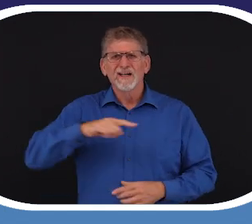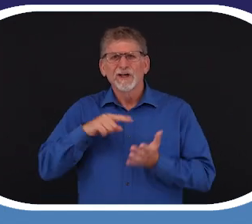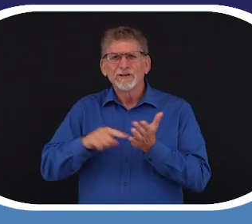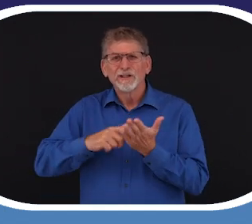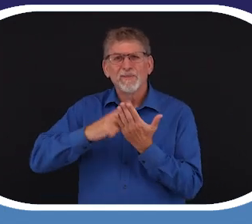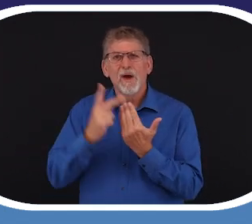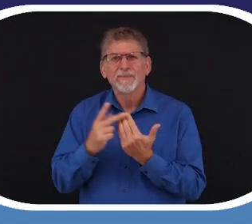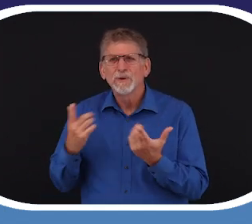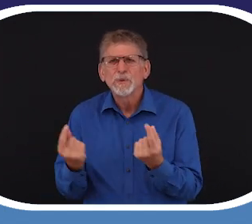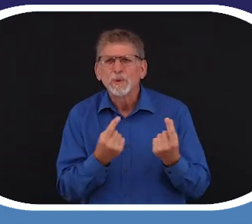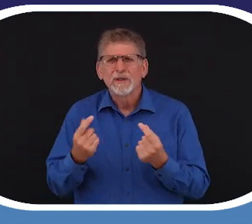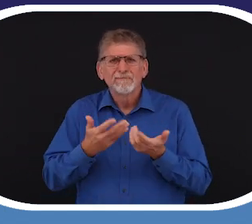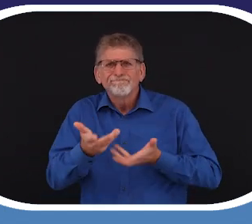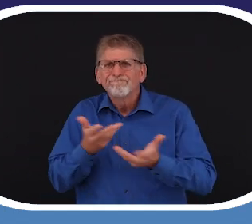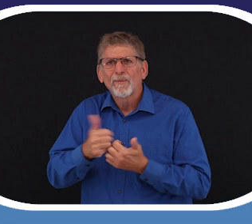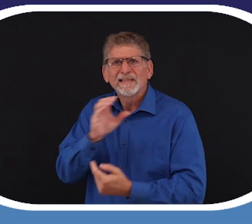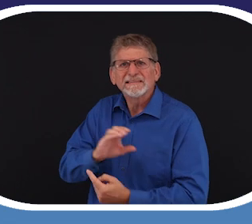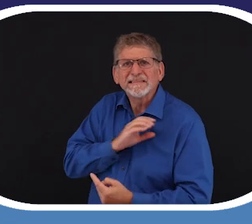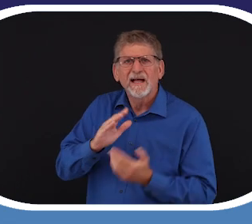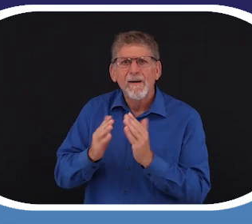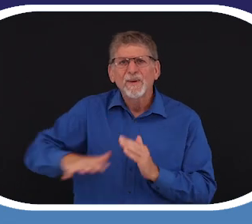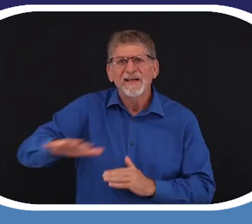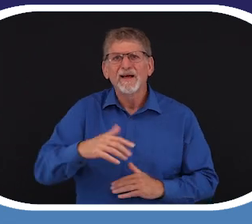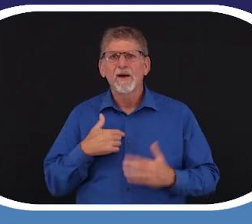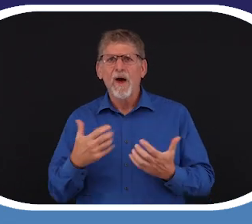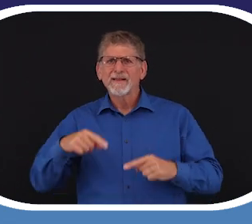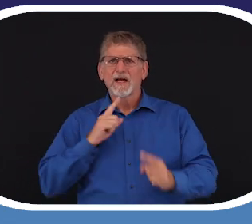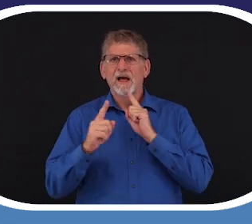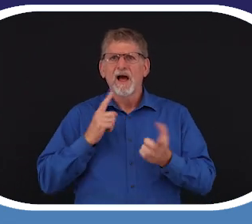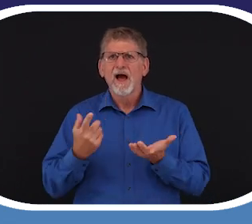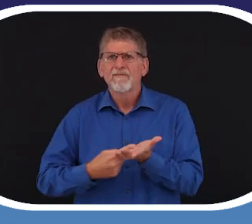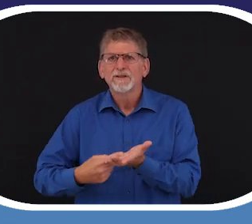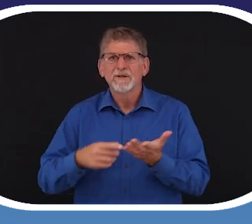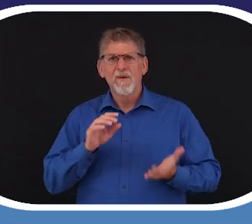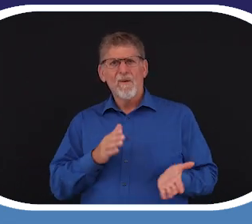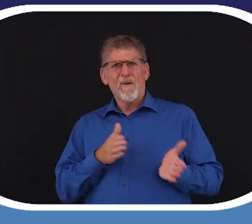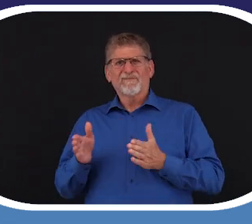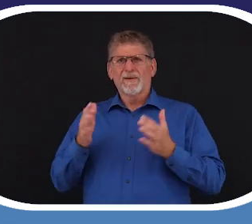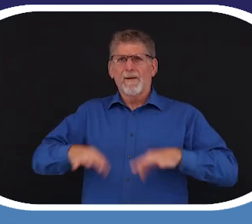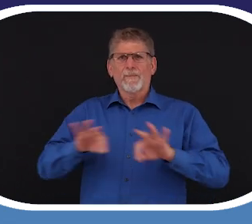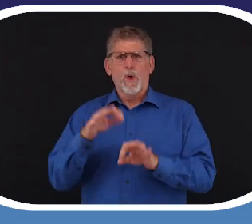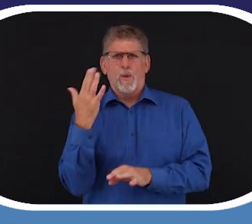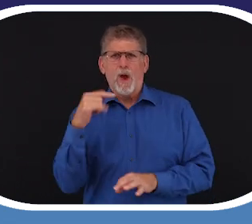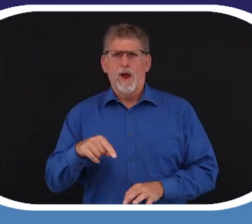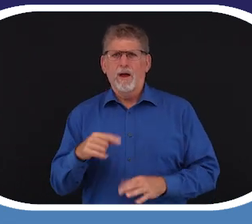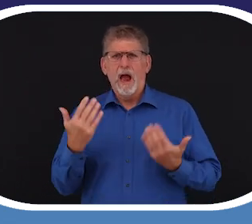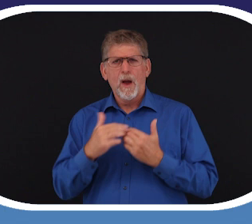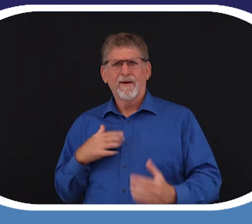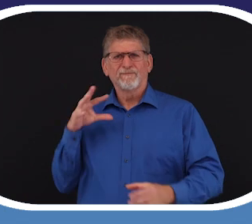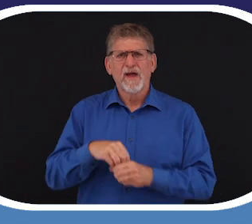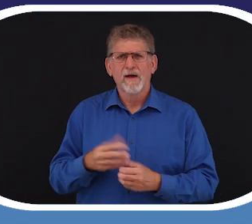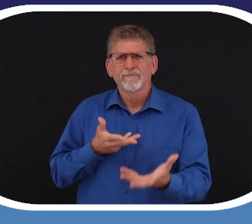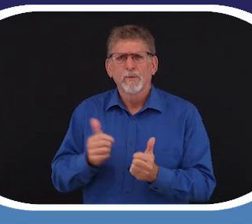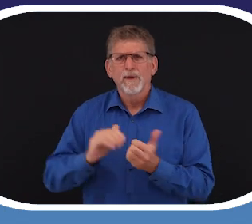the importance of my why, and even how I got involved in engaging community members and citizen scientists in my work. I like to say that the first citizen